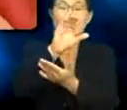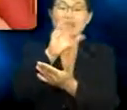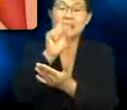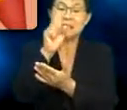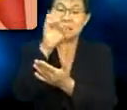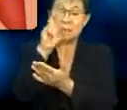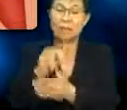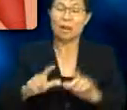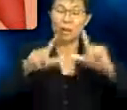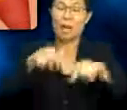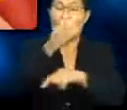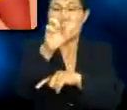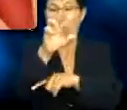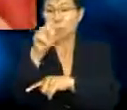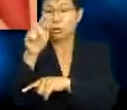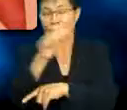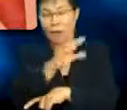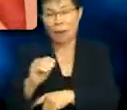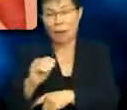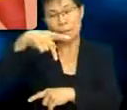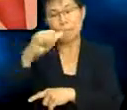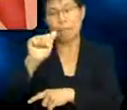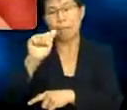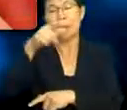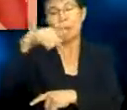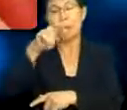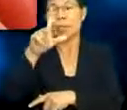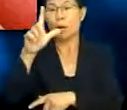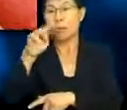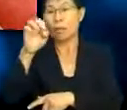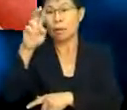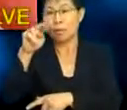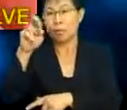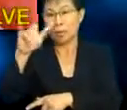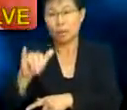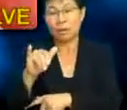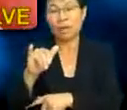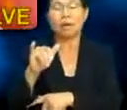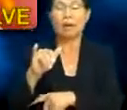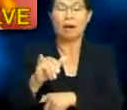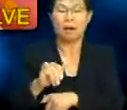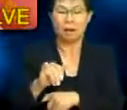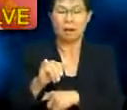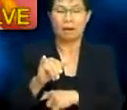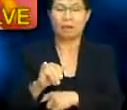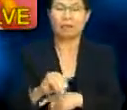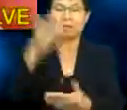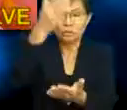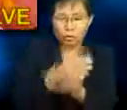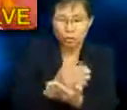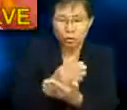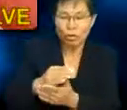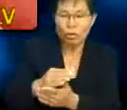are located at the aorta and pulmonary artery. Their job is to stop